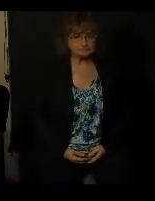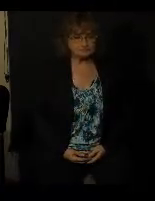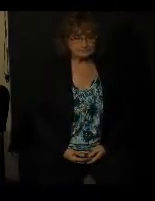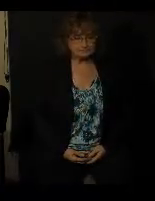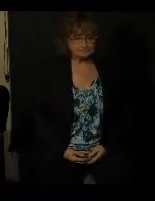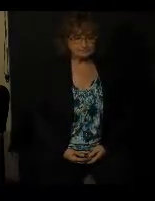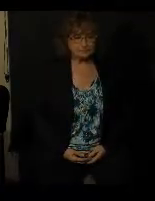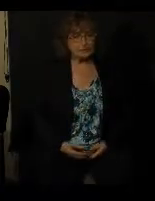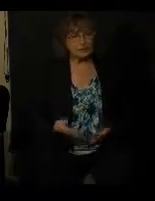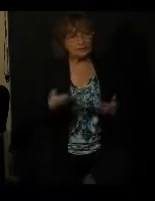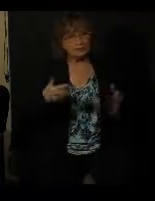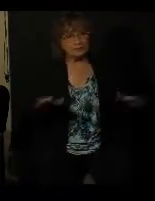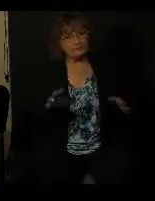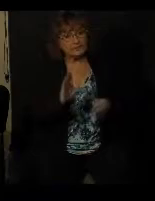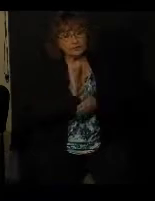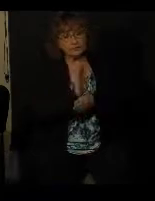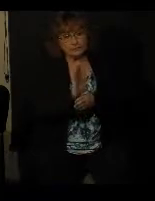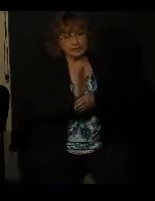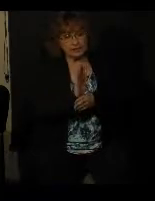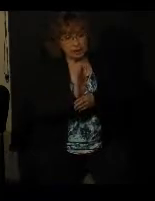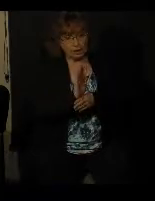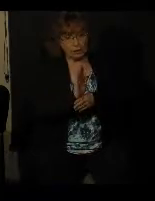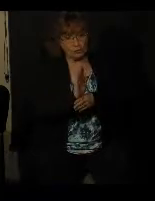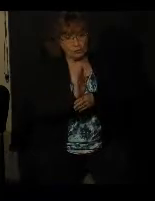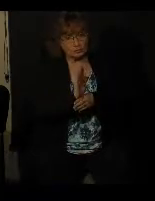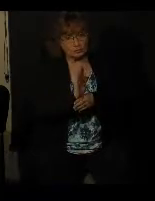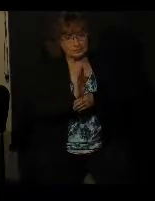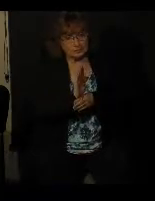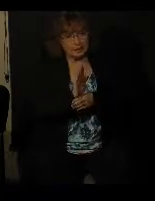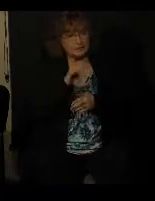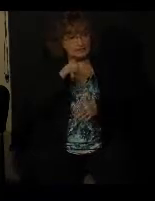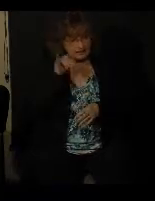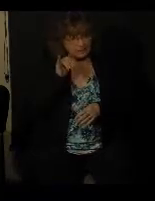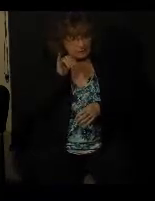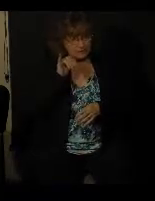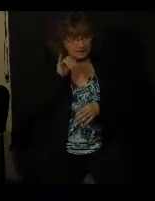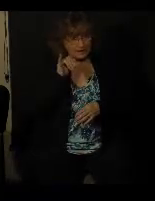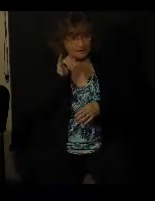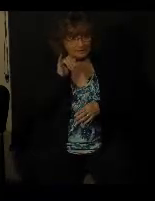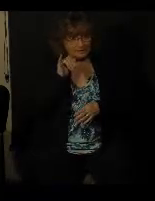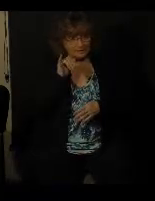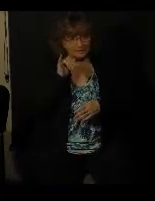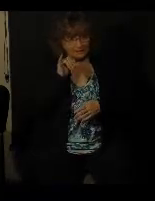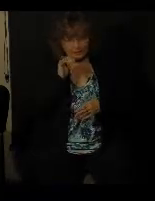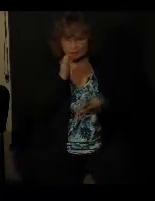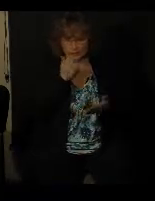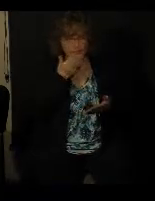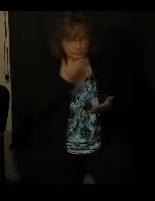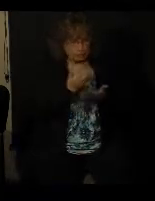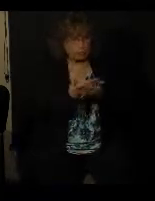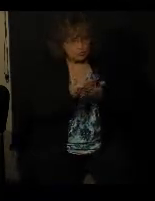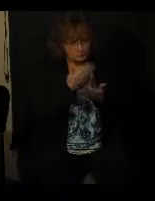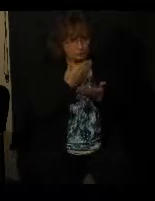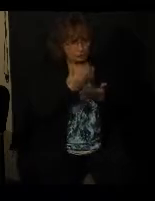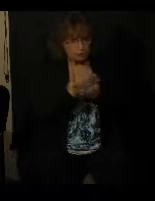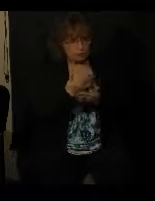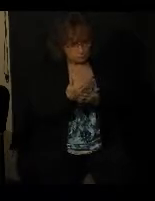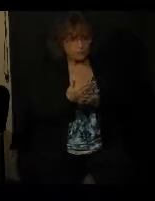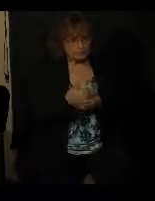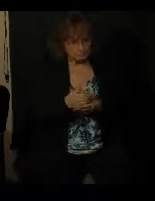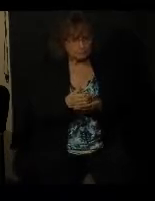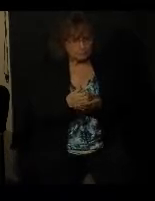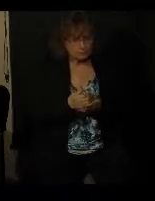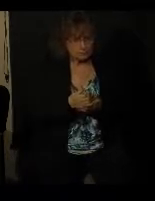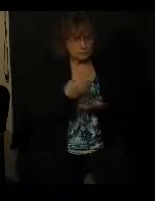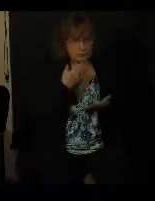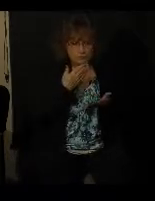church. And so they gave me an unedited version as best they could, and they didn't really want me to show that one. And I think yesterday